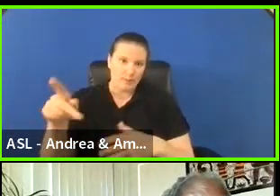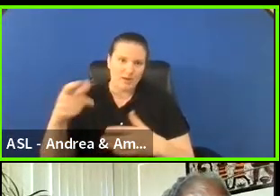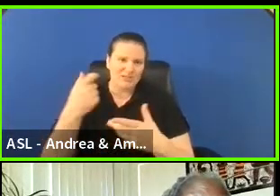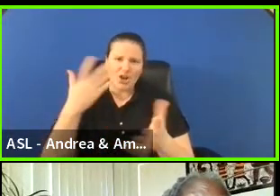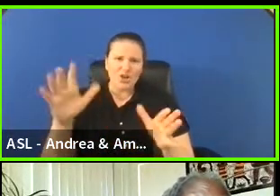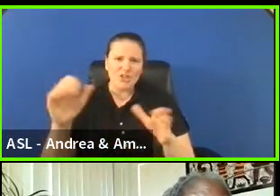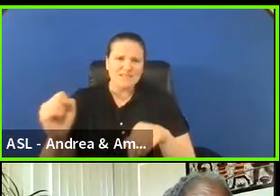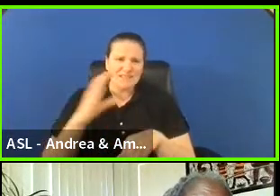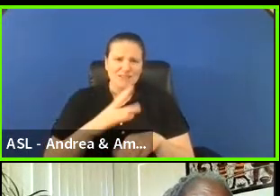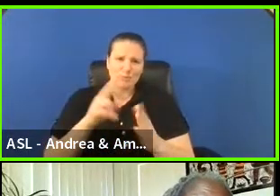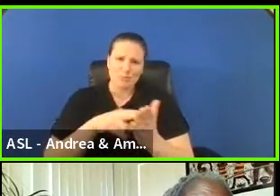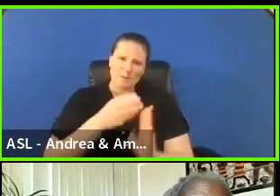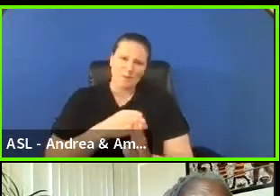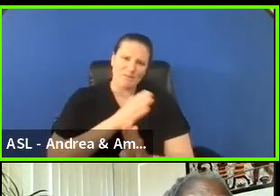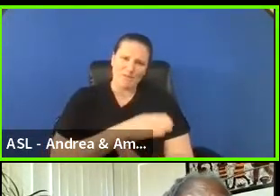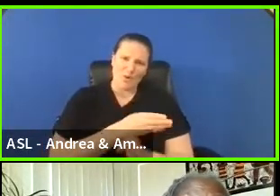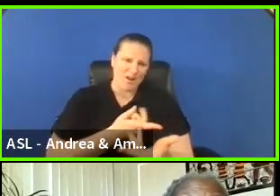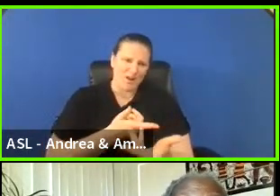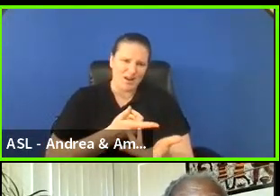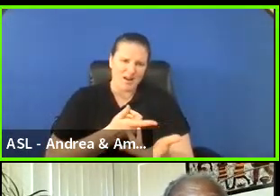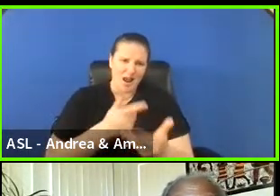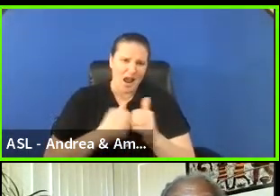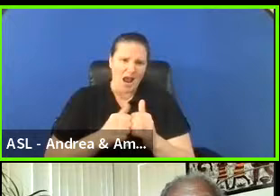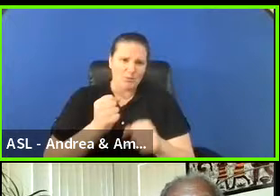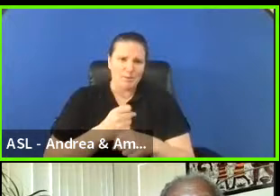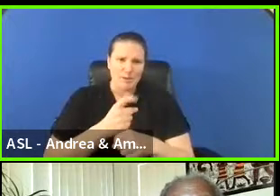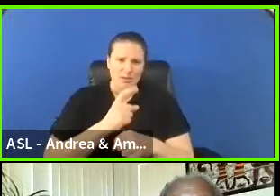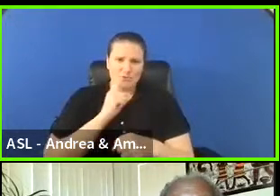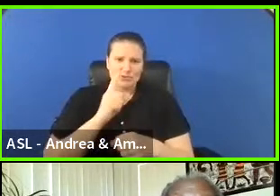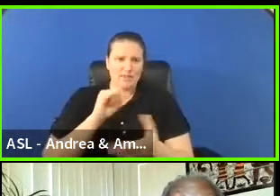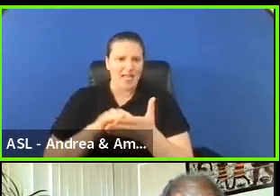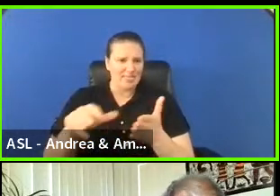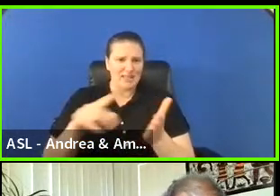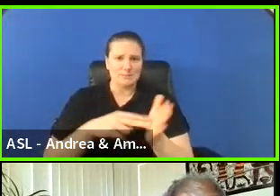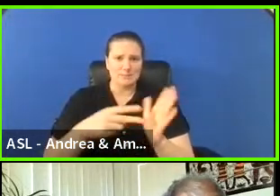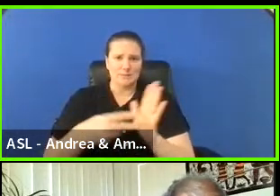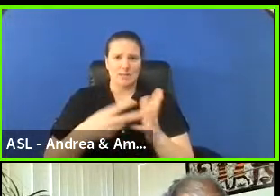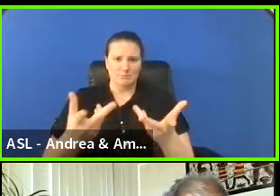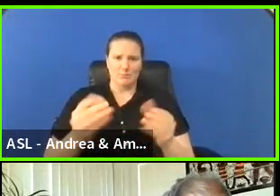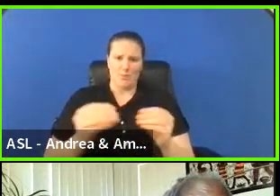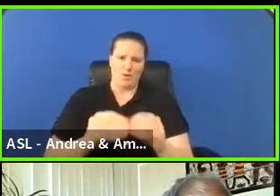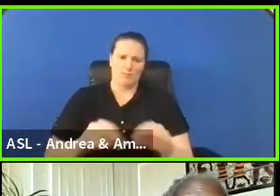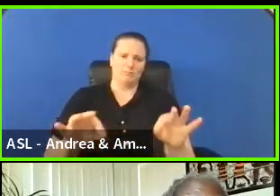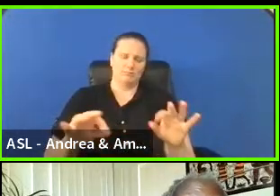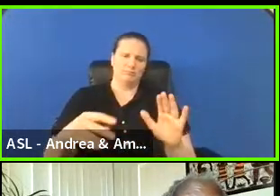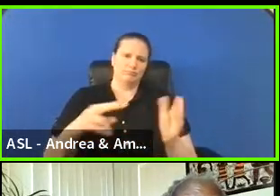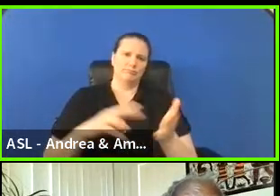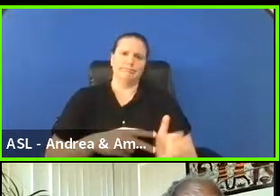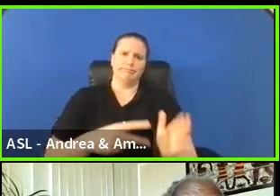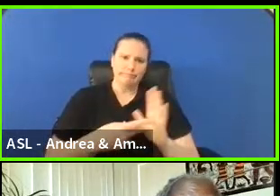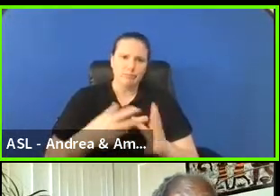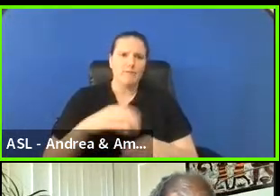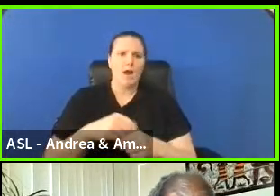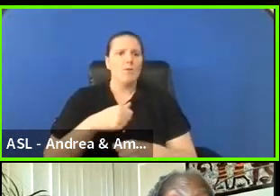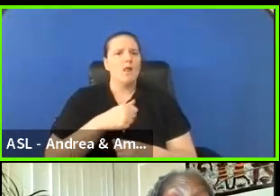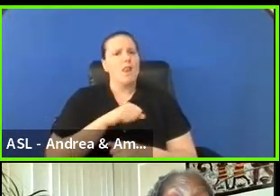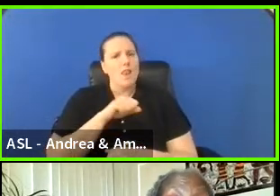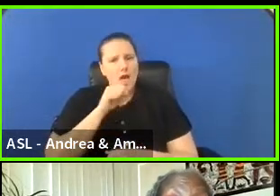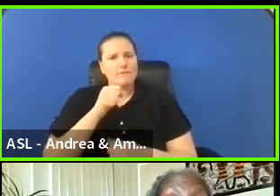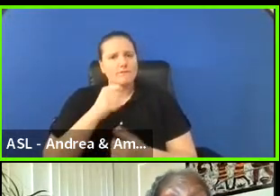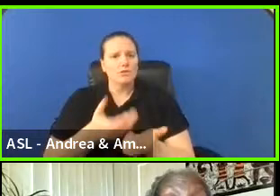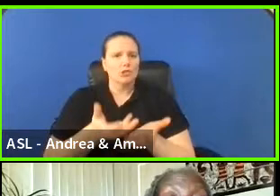to me to read ahead of time. So how do we make sure that these meetings are meaningful? I would have loved to have had